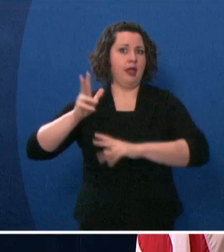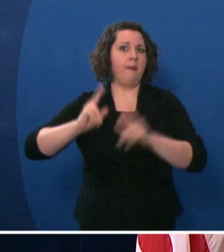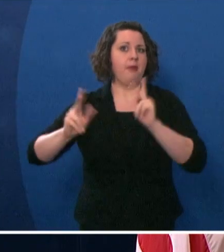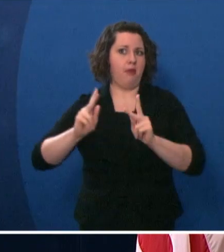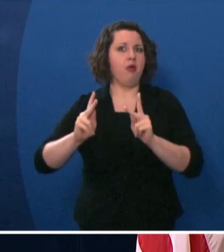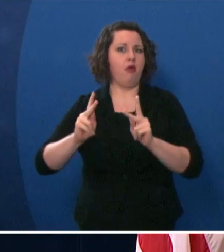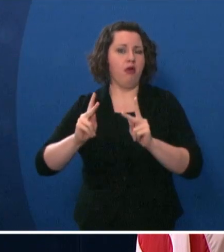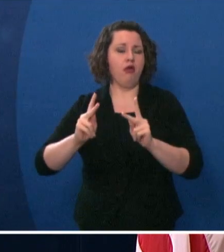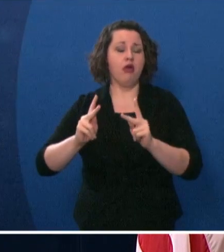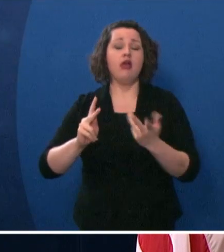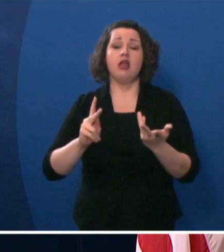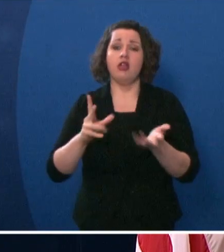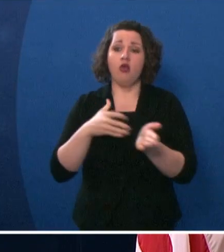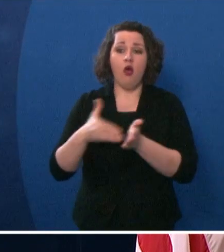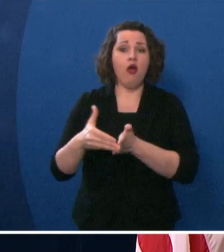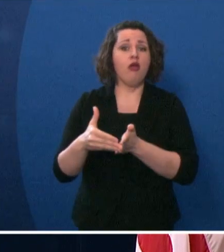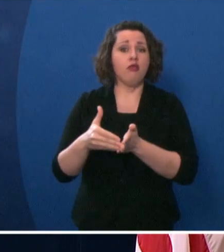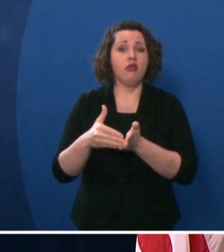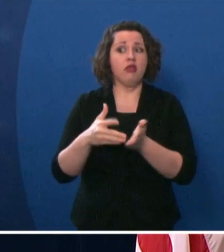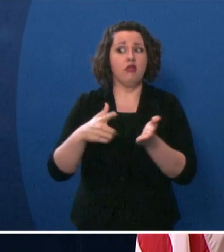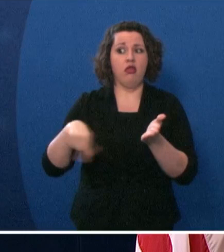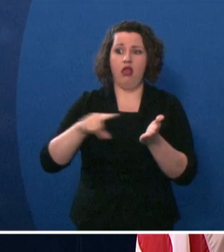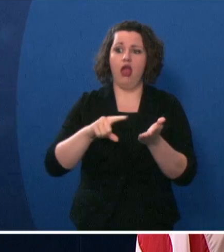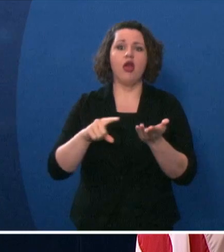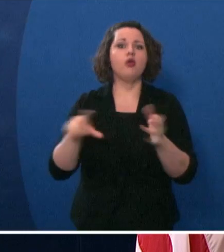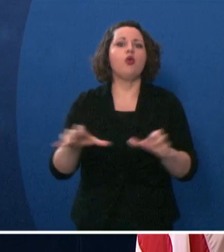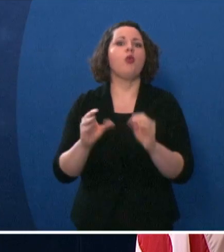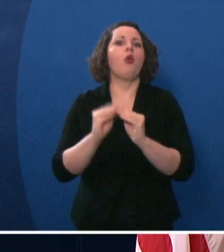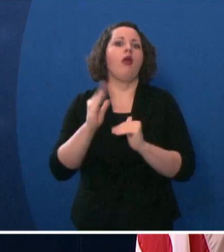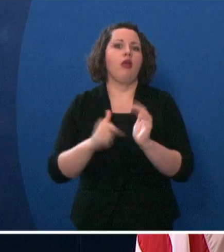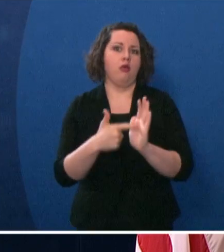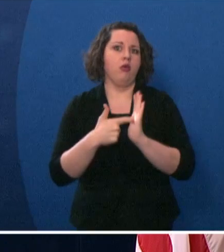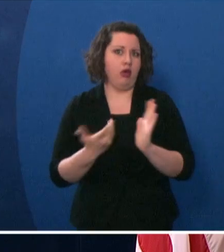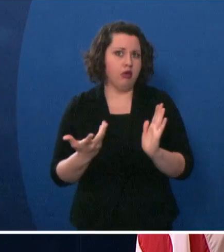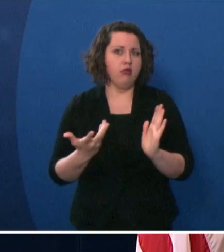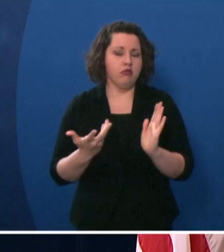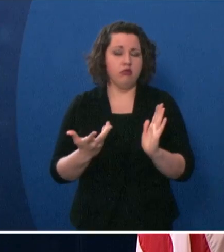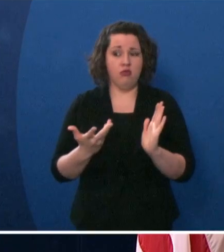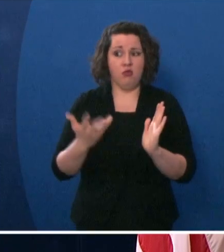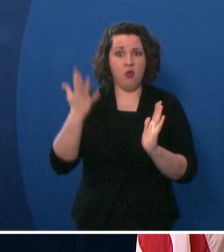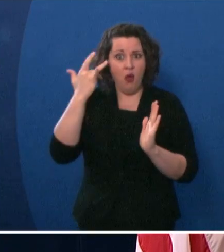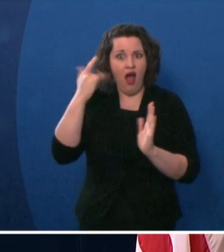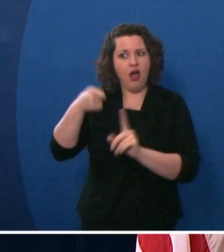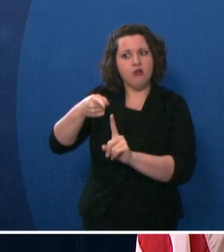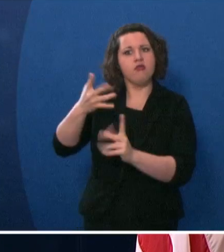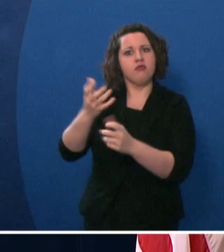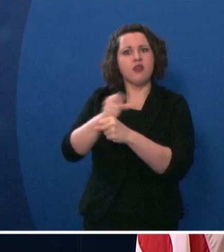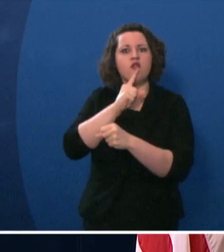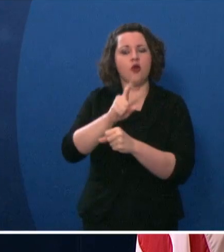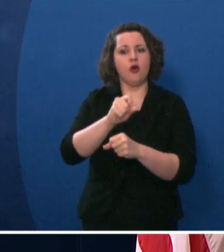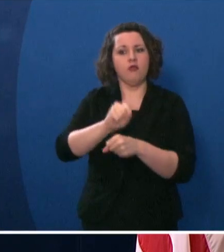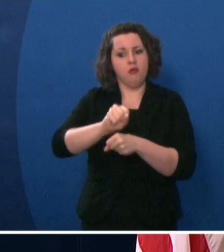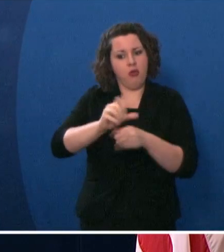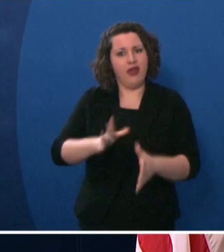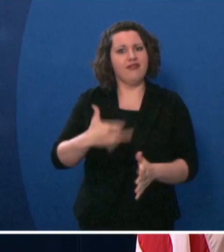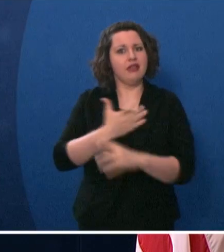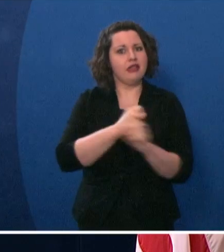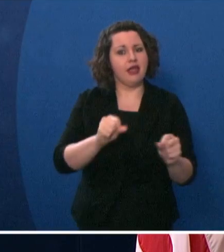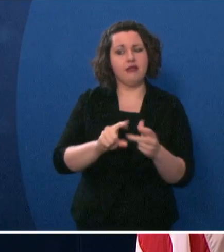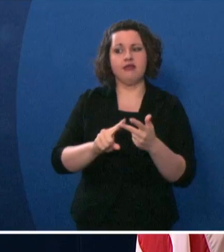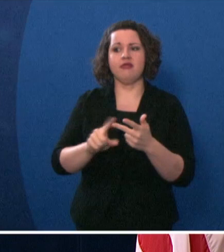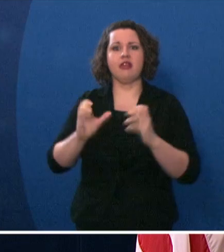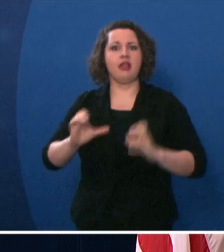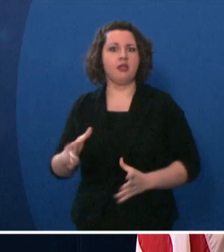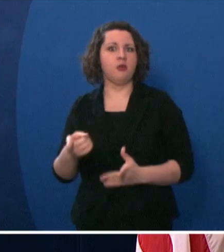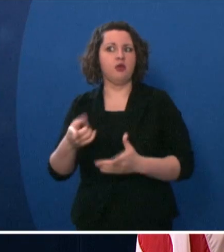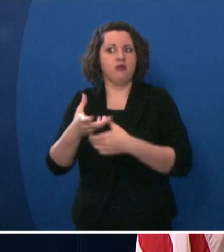seriously, and often they are going above and beyond what's required of them to ensure that their employees feel safe and to instill